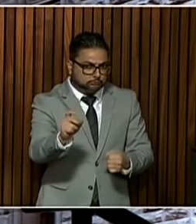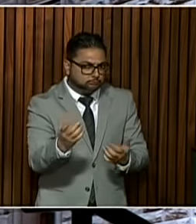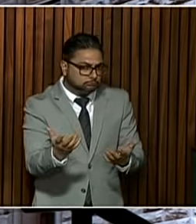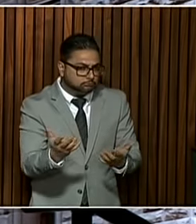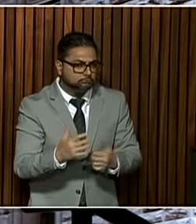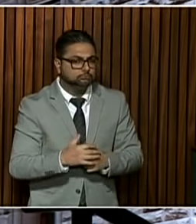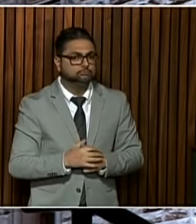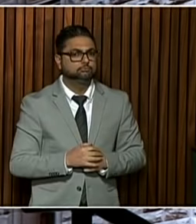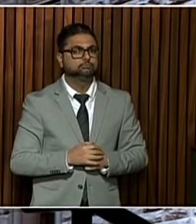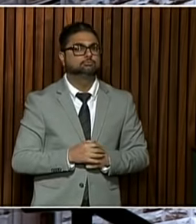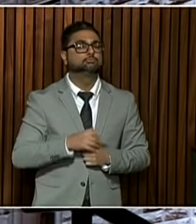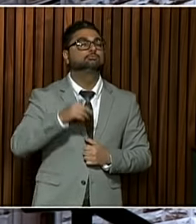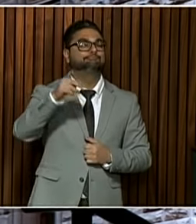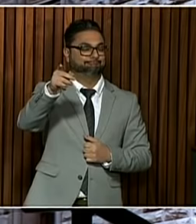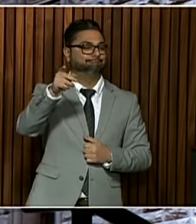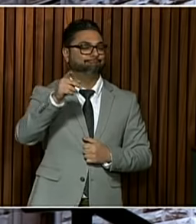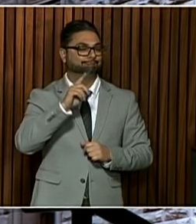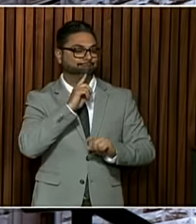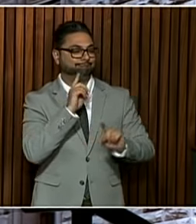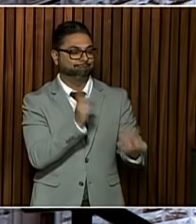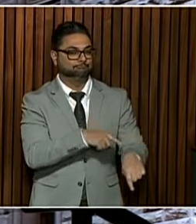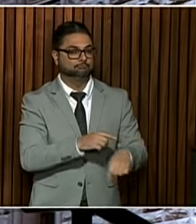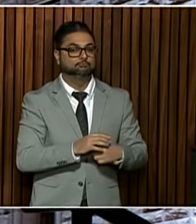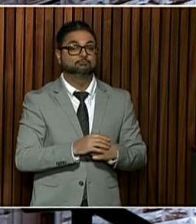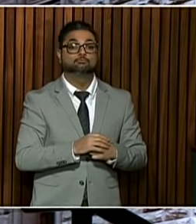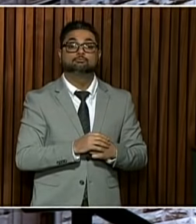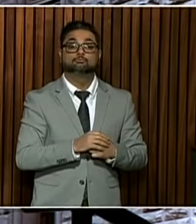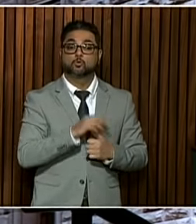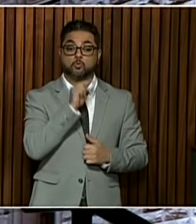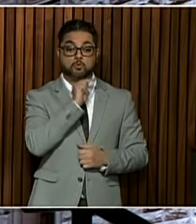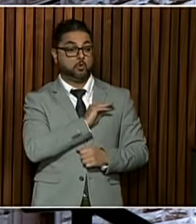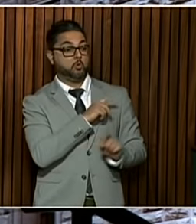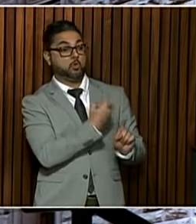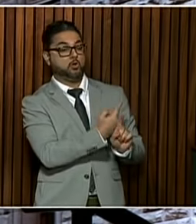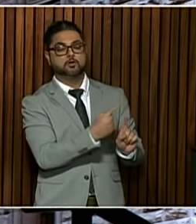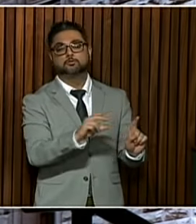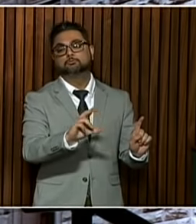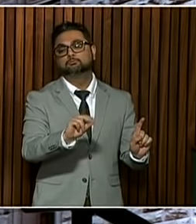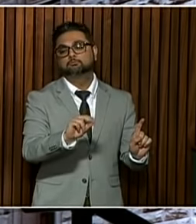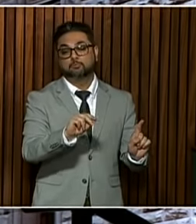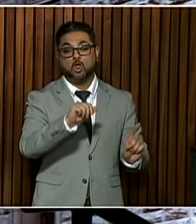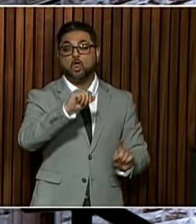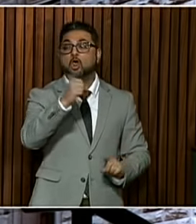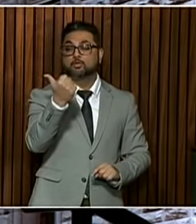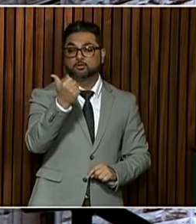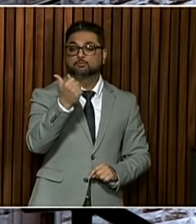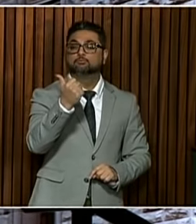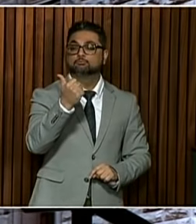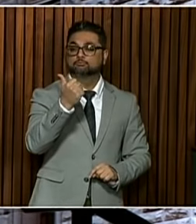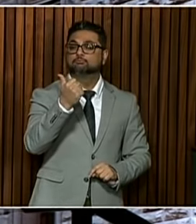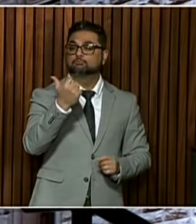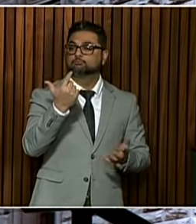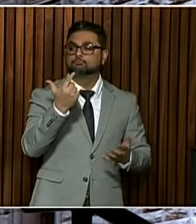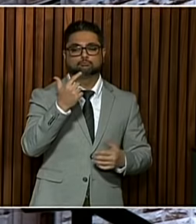They're talking about concerns about imminent, and that could increase soon, and that's all part of the active reporting.